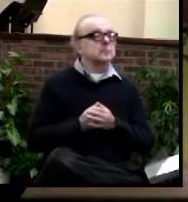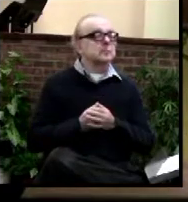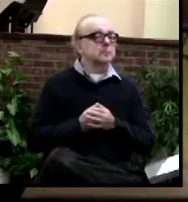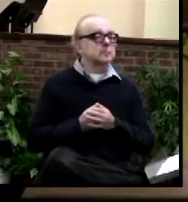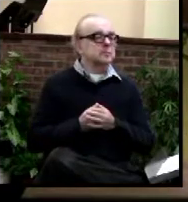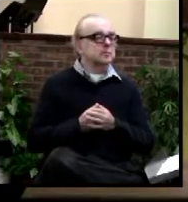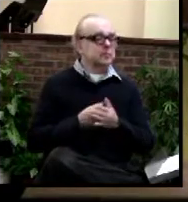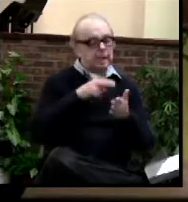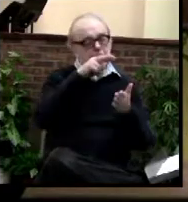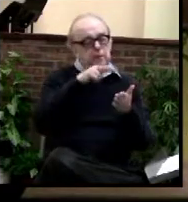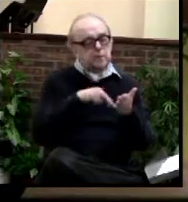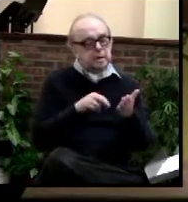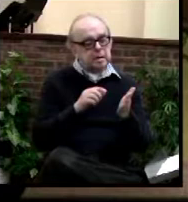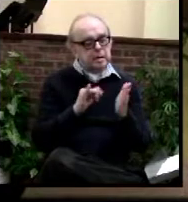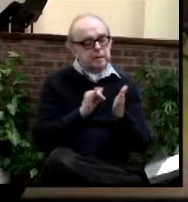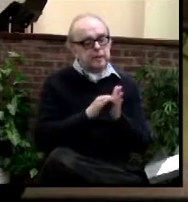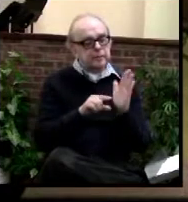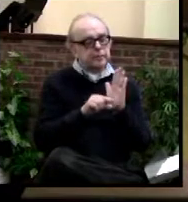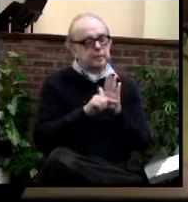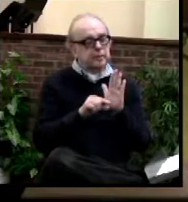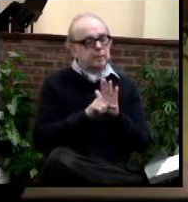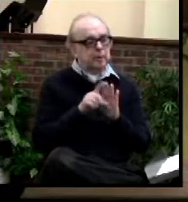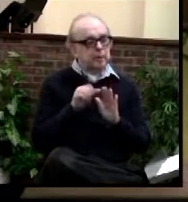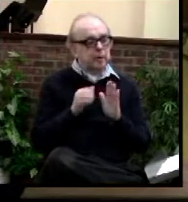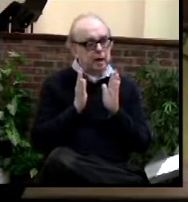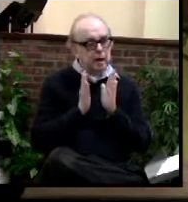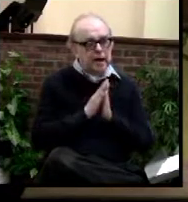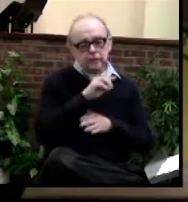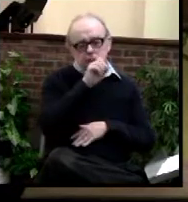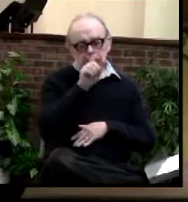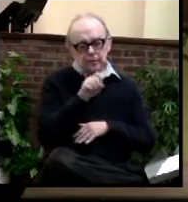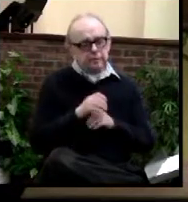I read this verse, I need to ask a question.